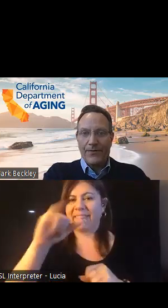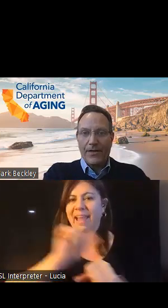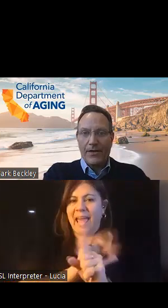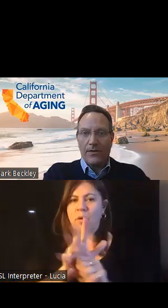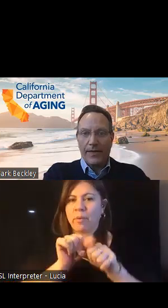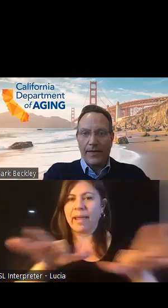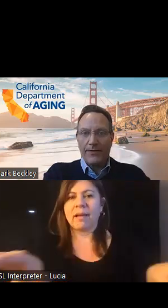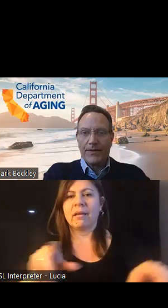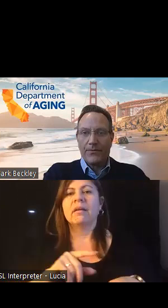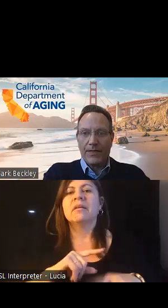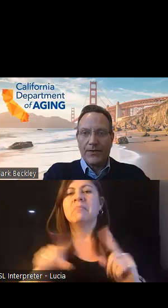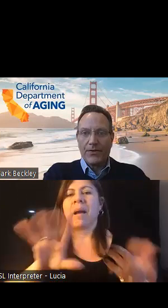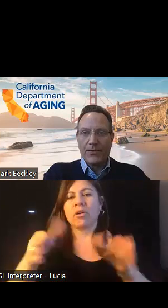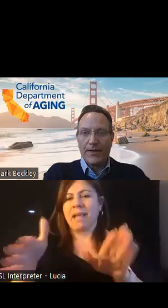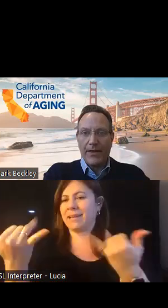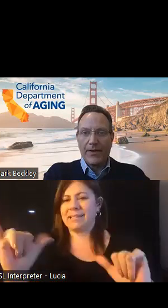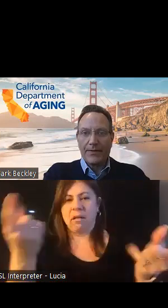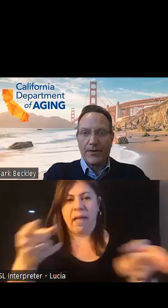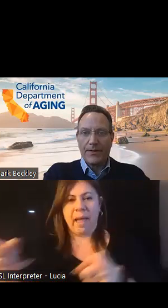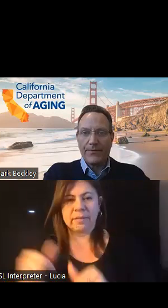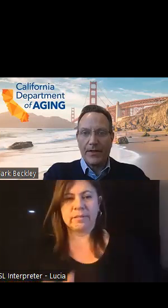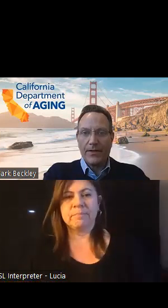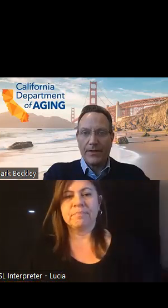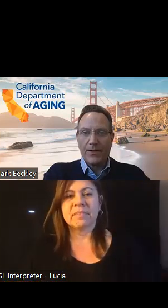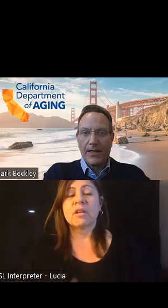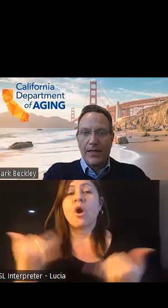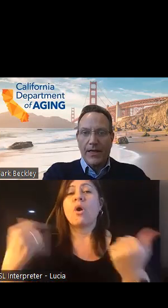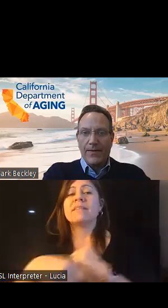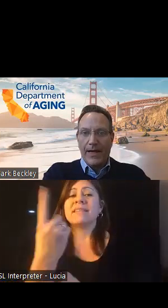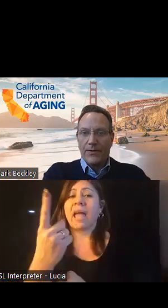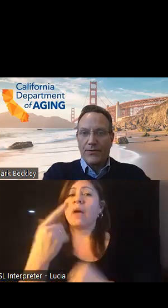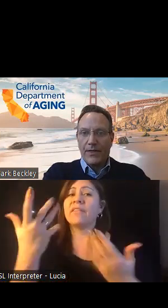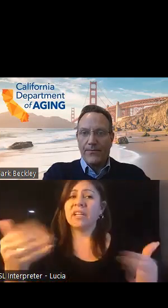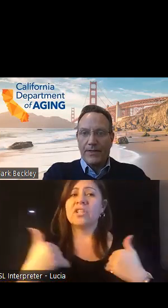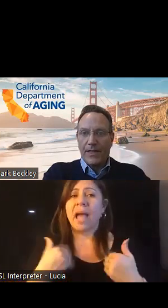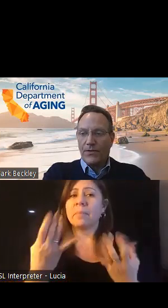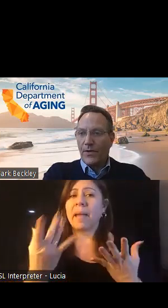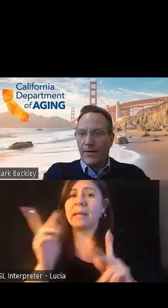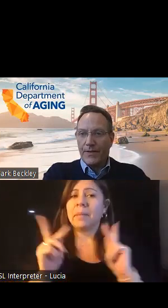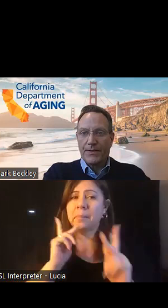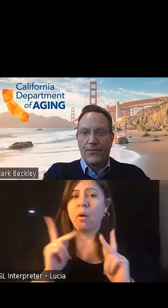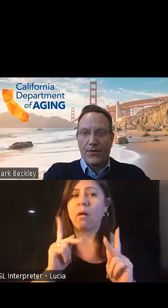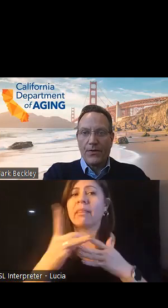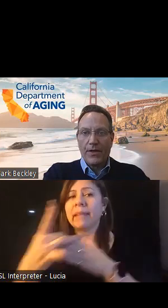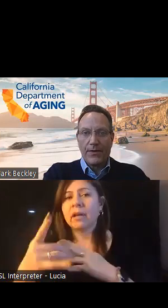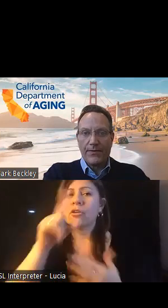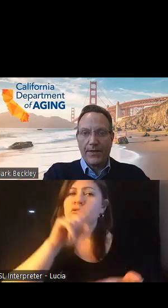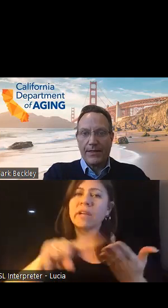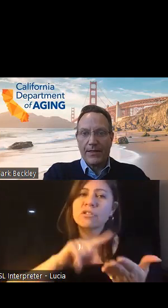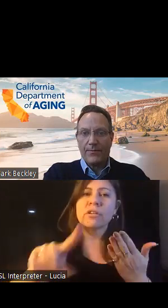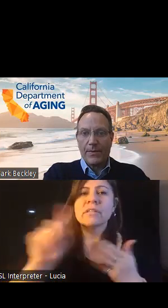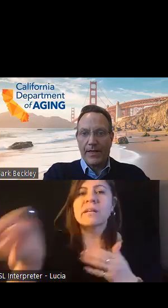Today, healthcare leaders, researchers, and other experts have acknowledged that restricted visitation policies through